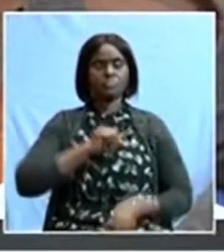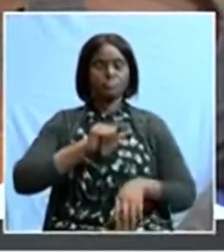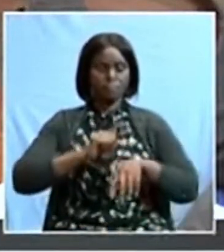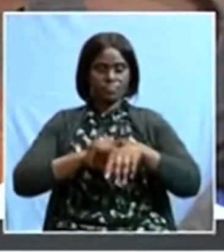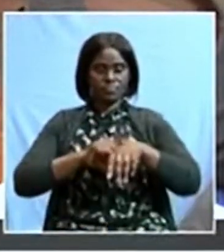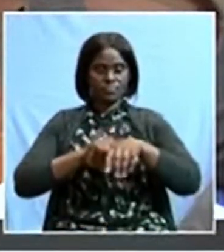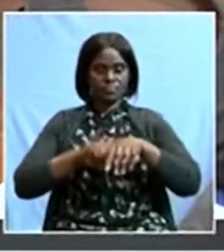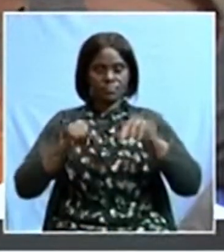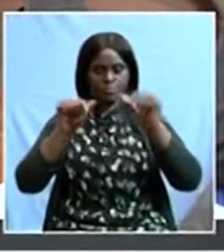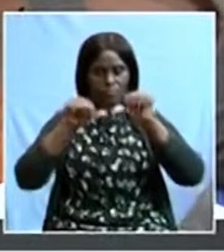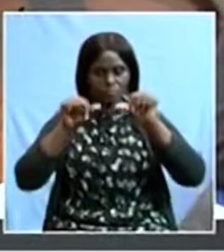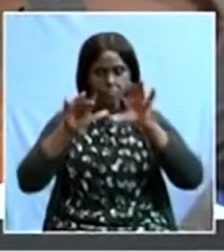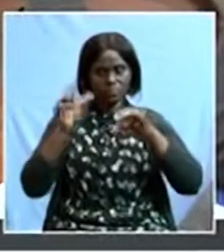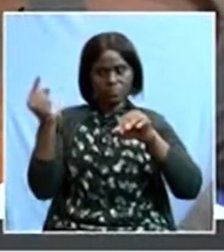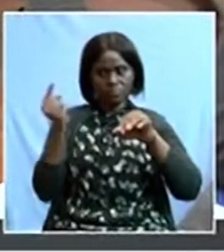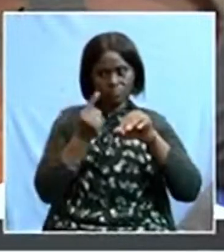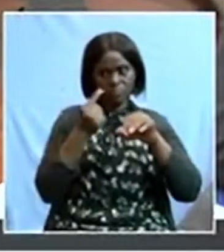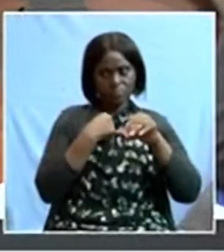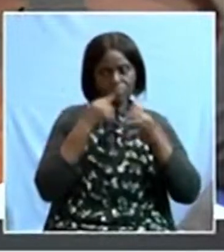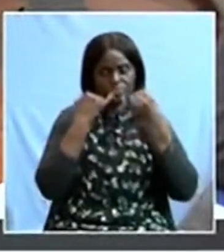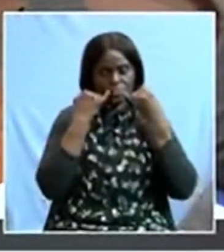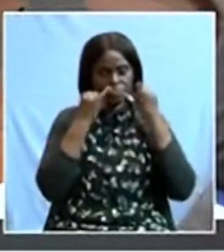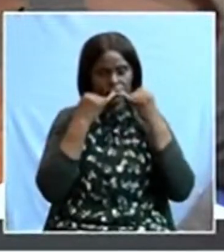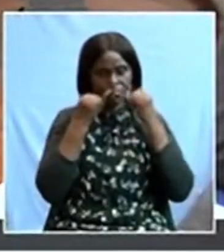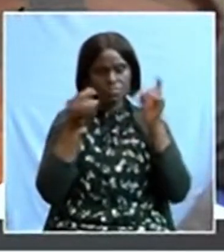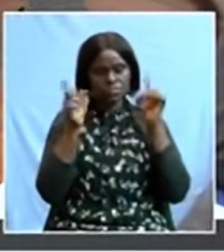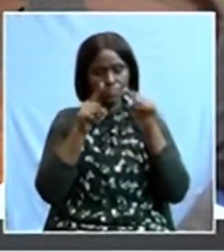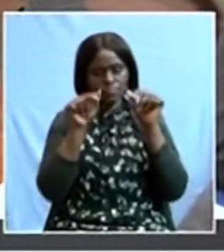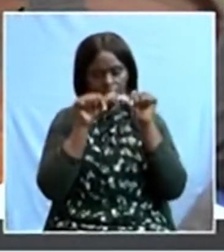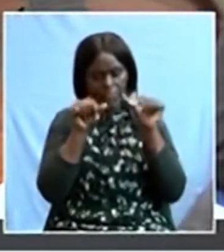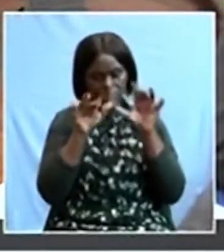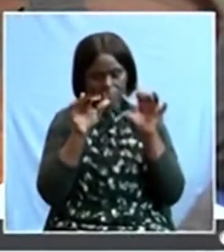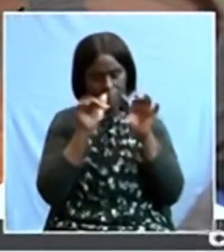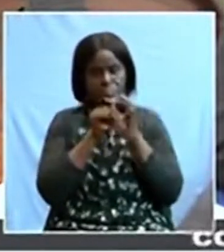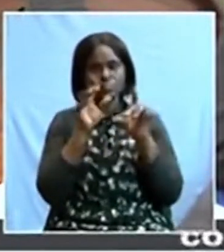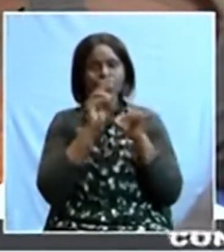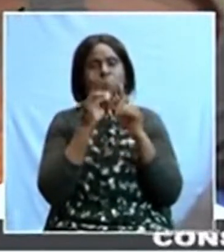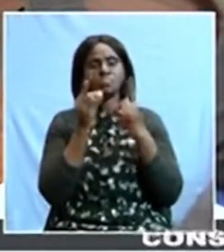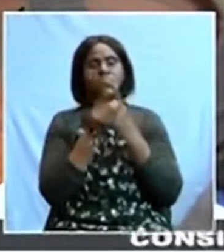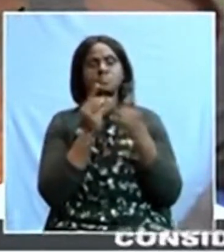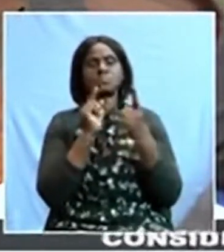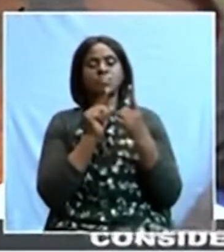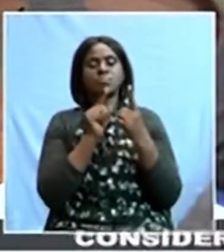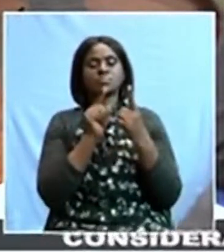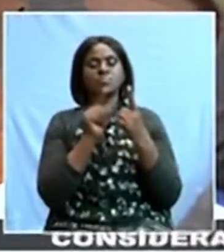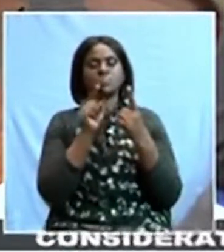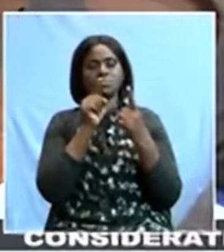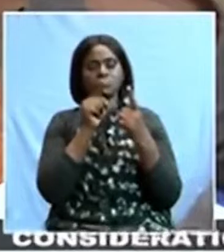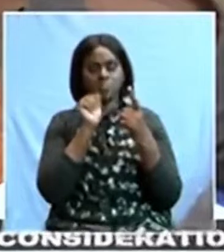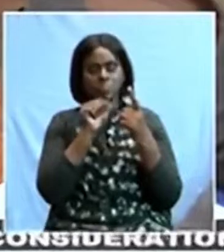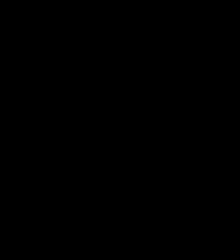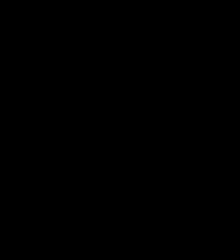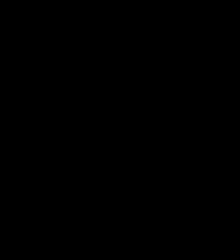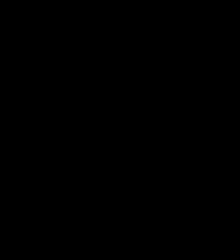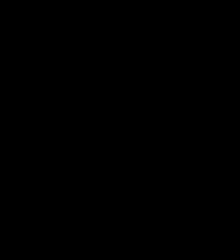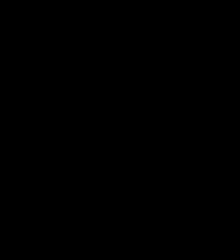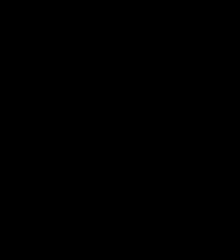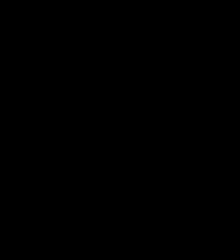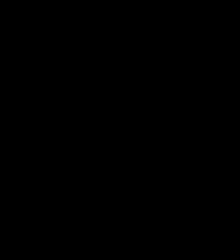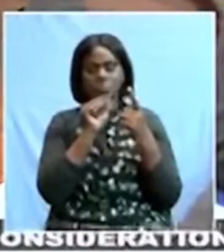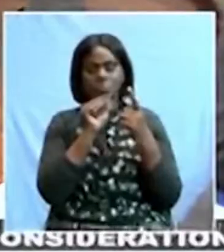time when the auditors came, or let me state, usually when the auditors are in the district, they could be there for